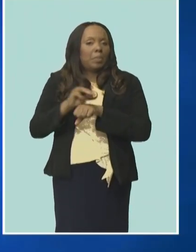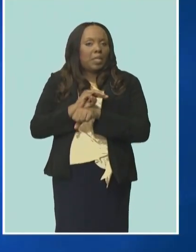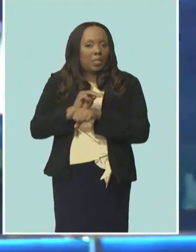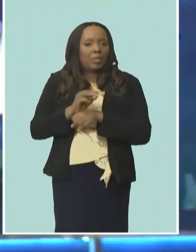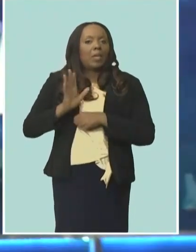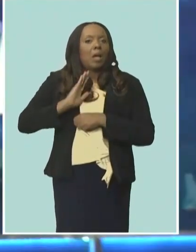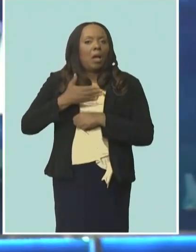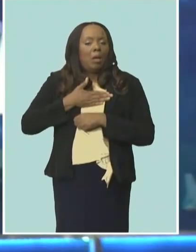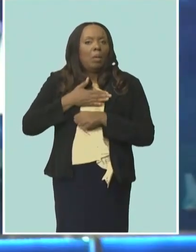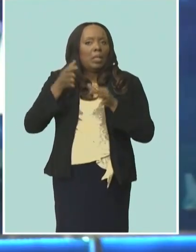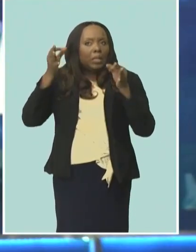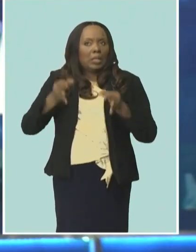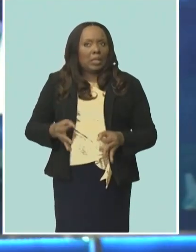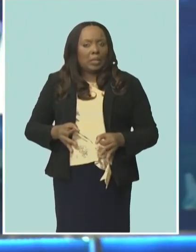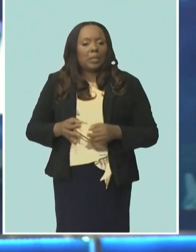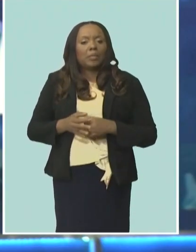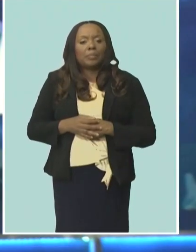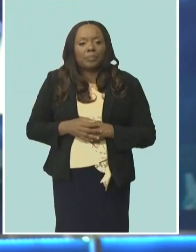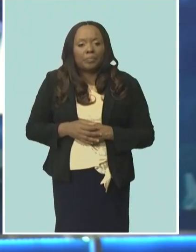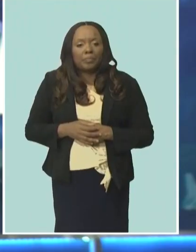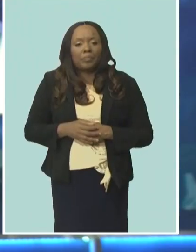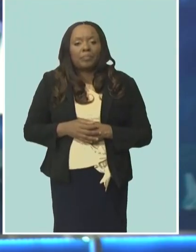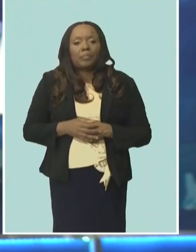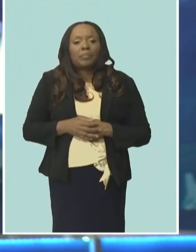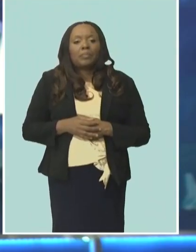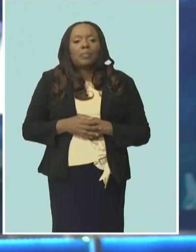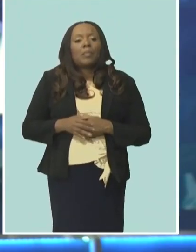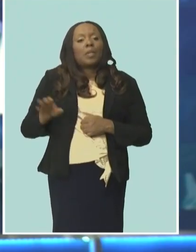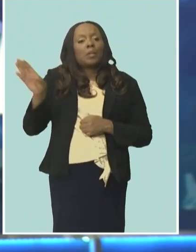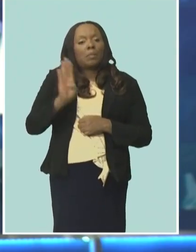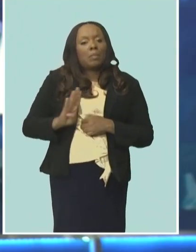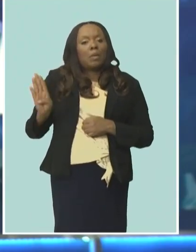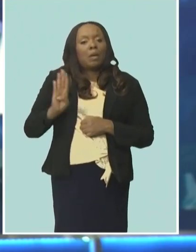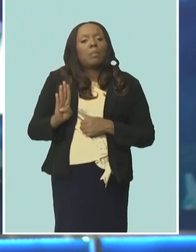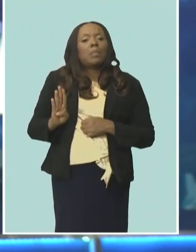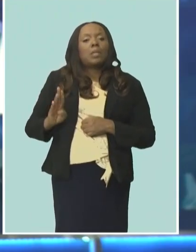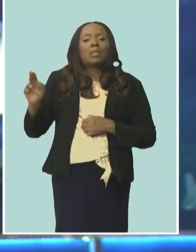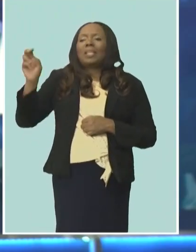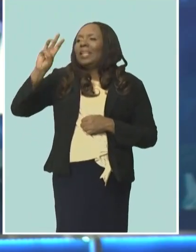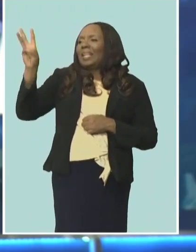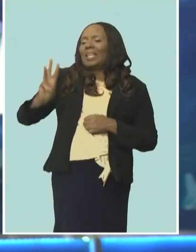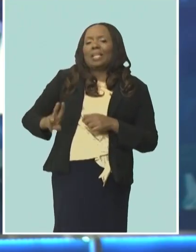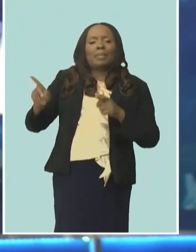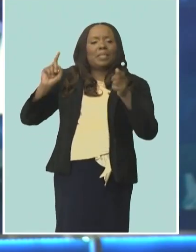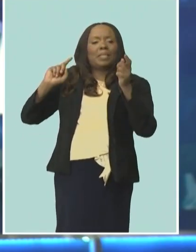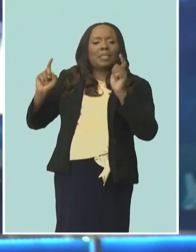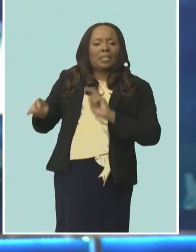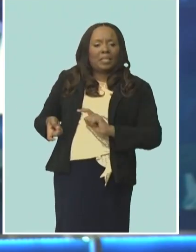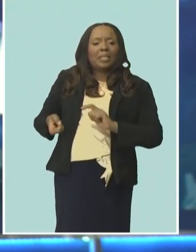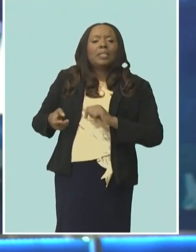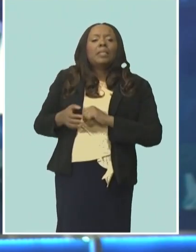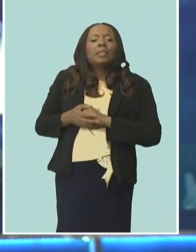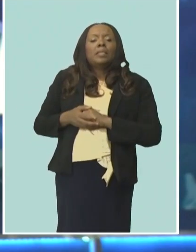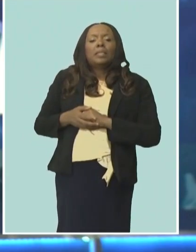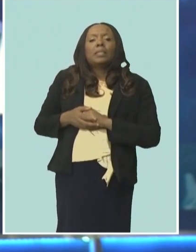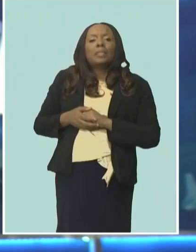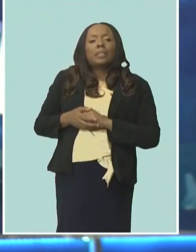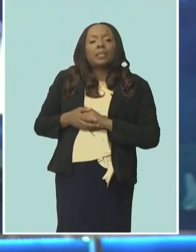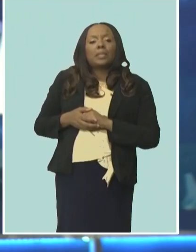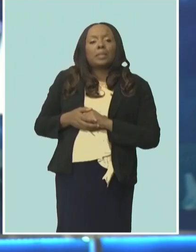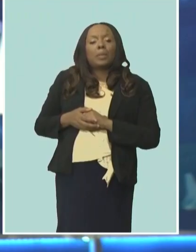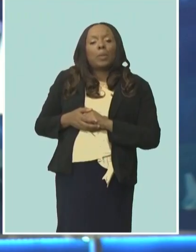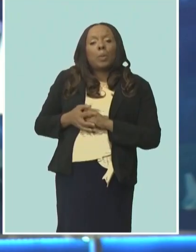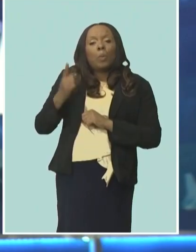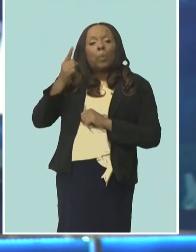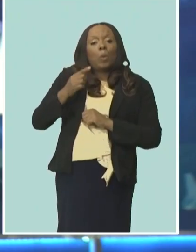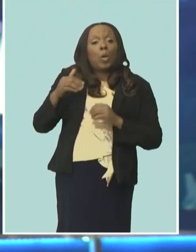position. Barbados made its voice heard in the fight against climate change as Youth Delegate Denzel Green delivered a